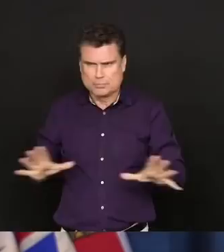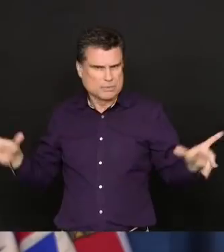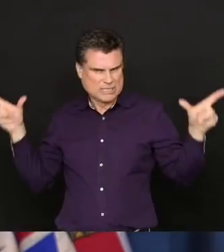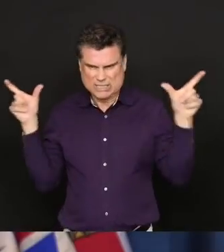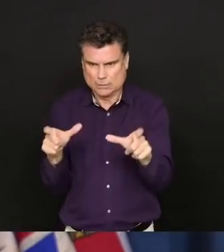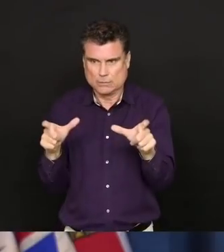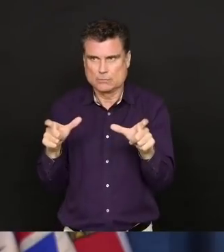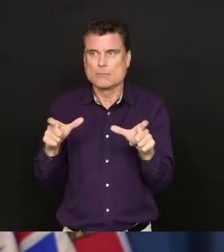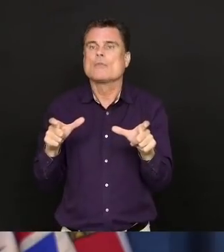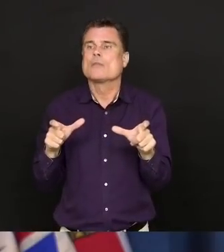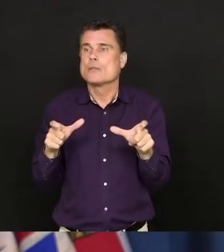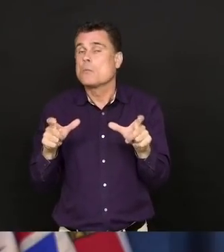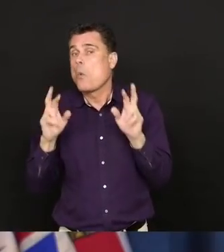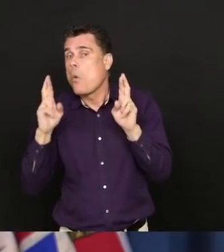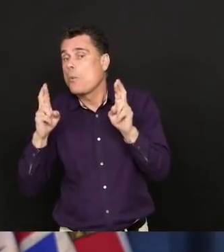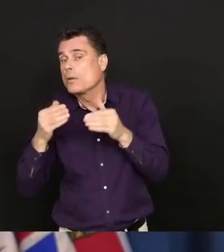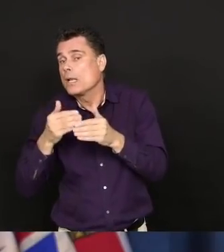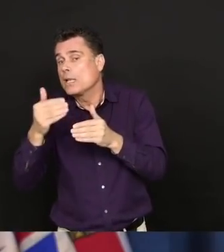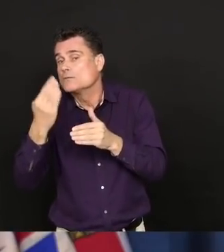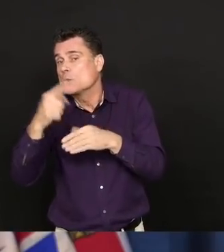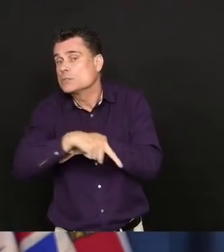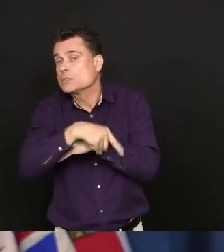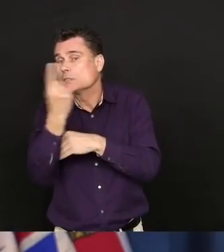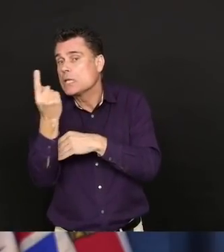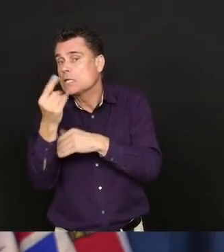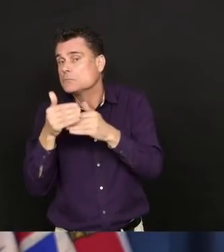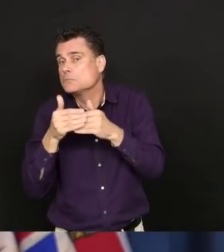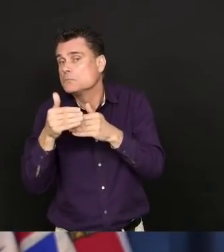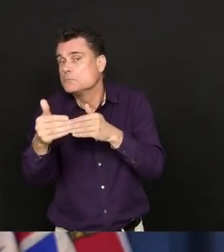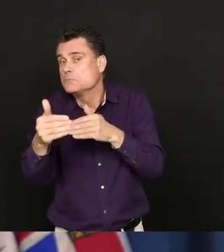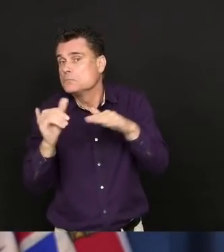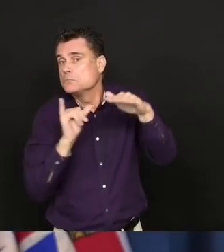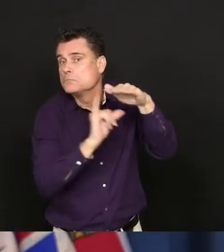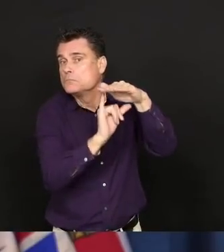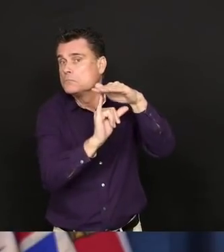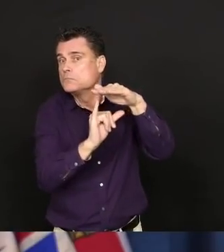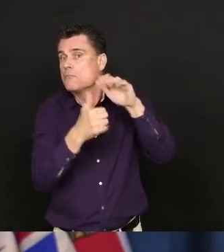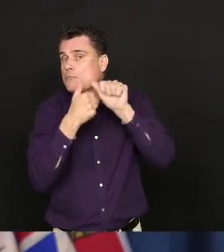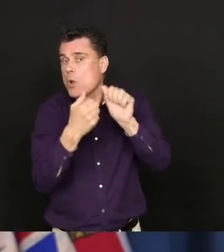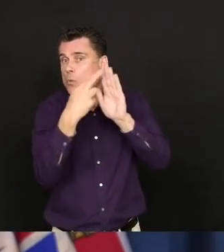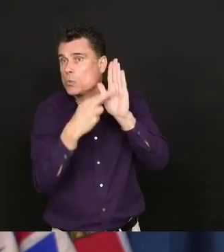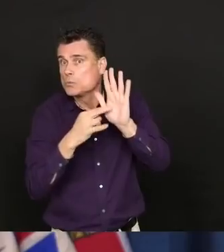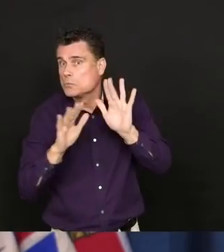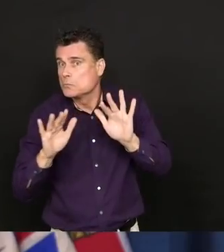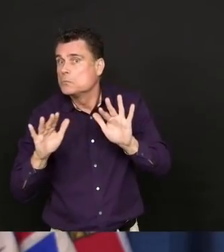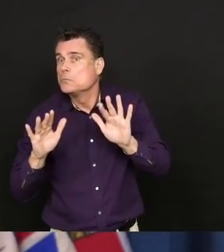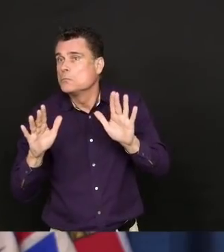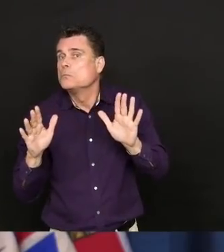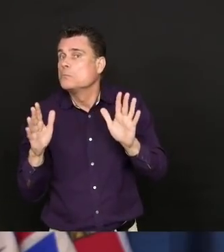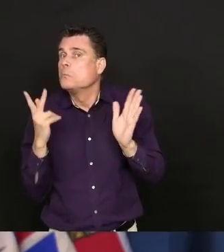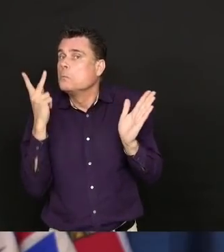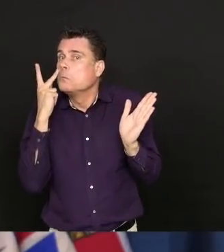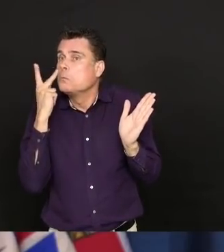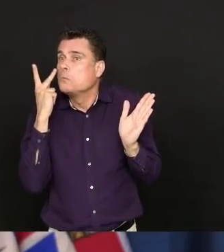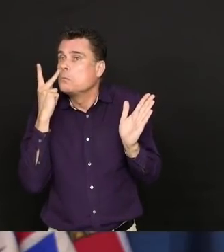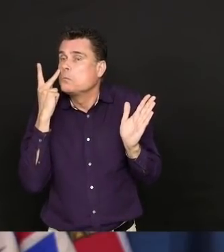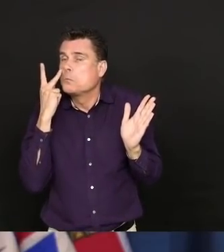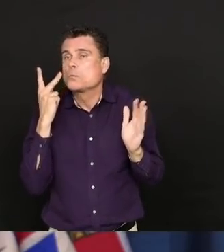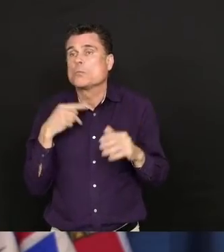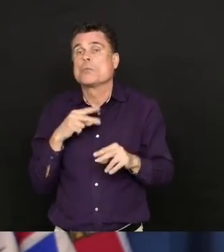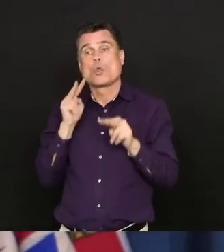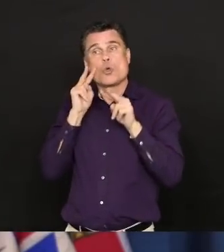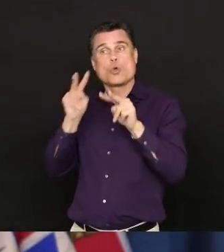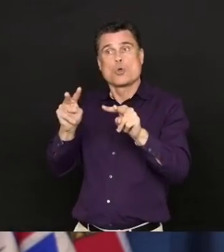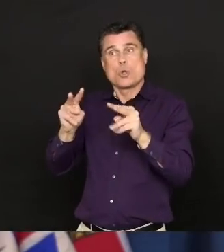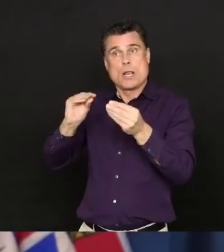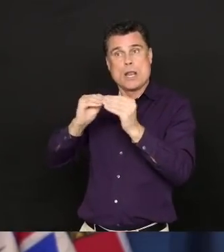number of people who are needing hospital care and ICU care every day. We're seeing increases, but it's staying steady. And if this continues,